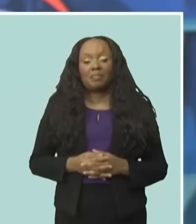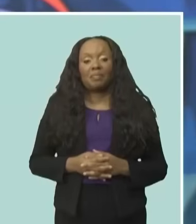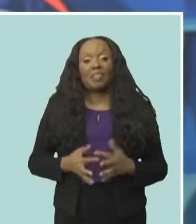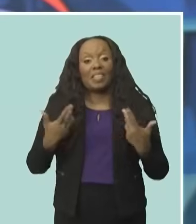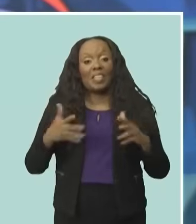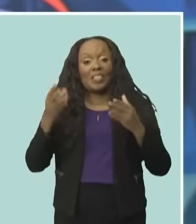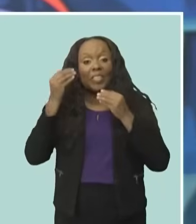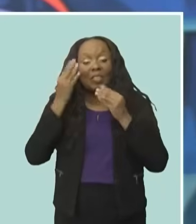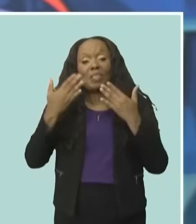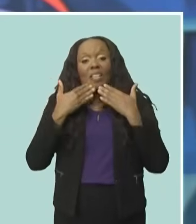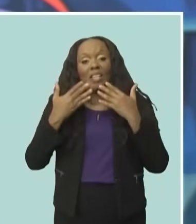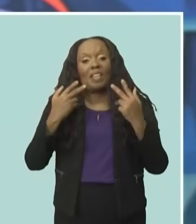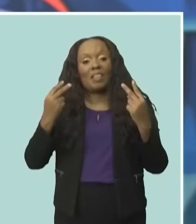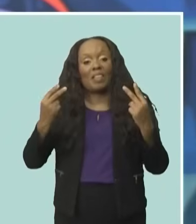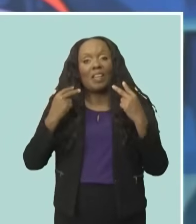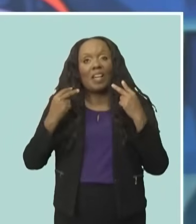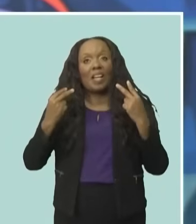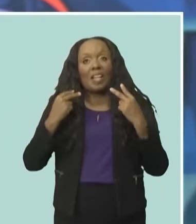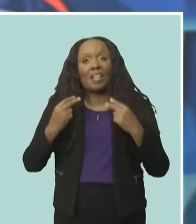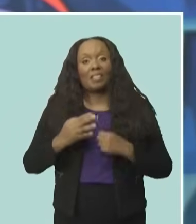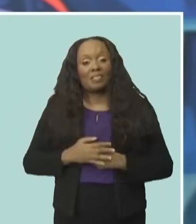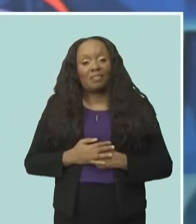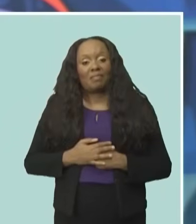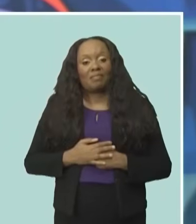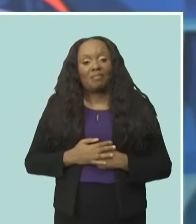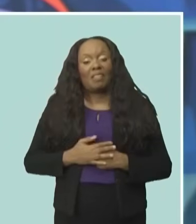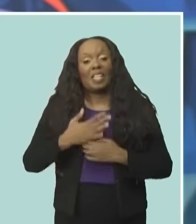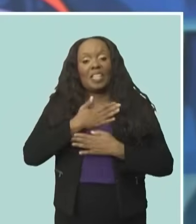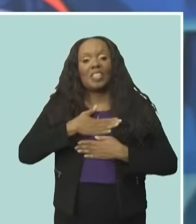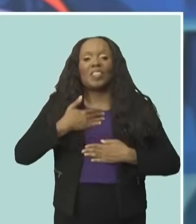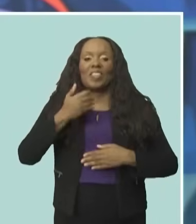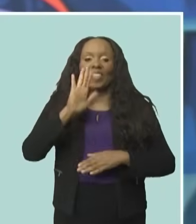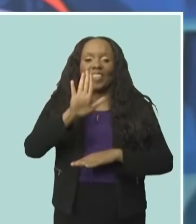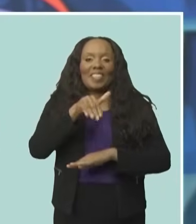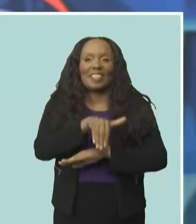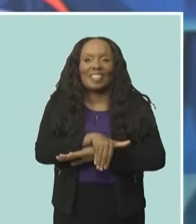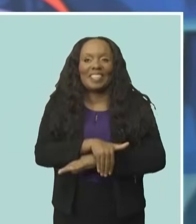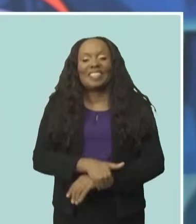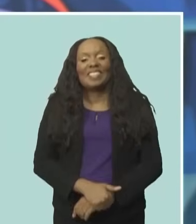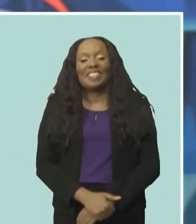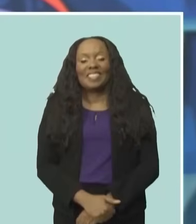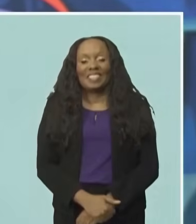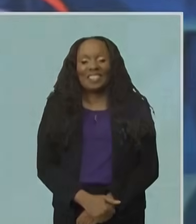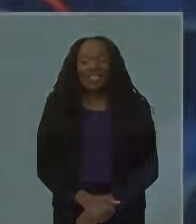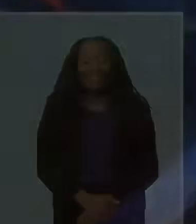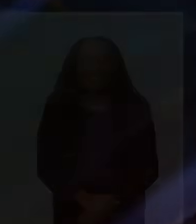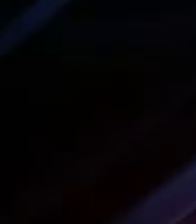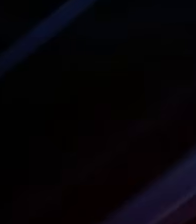That's news. Thank you so much for spending the night with us. Do enjoy the rest of your evening.